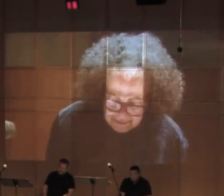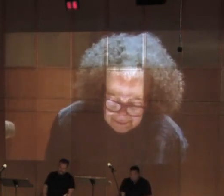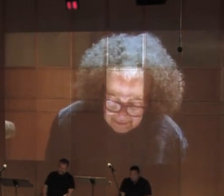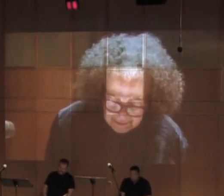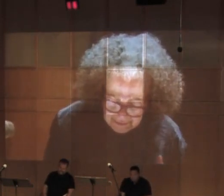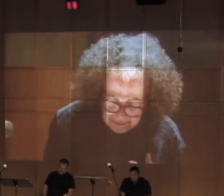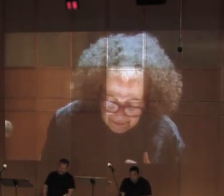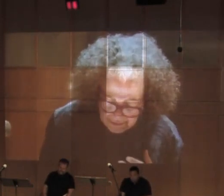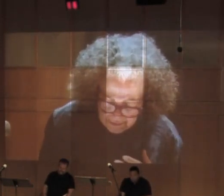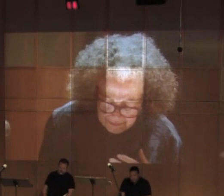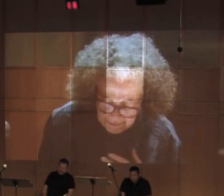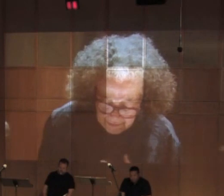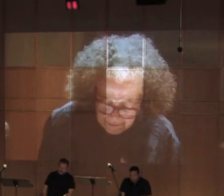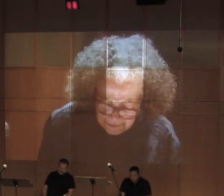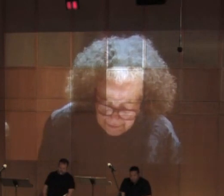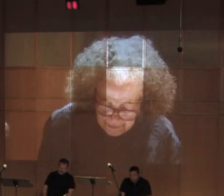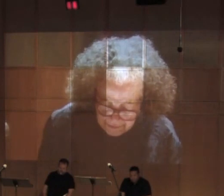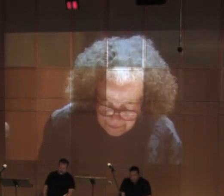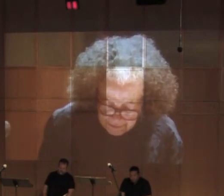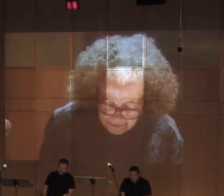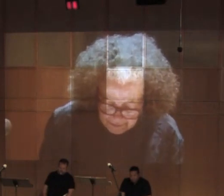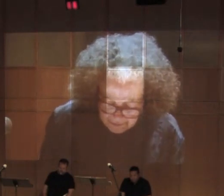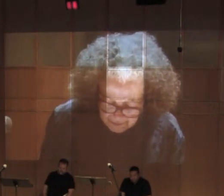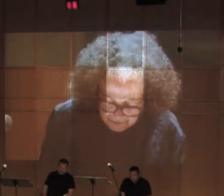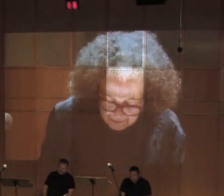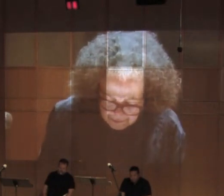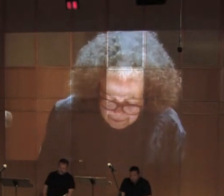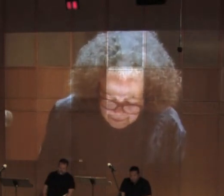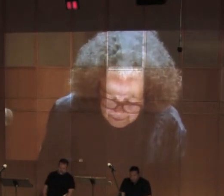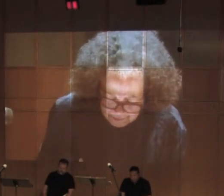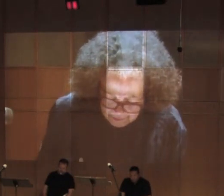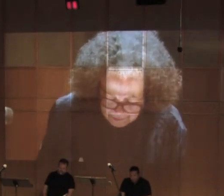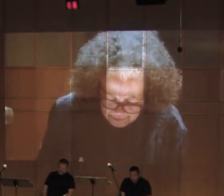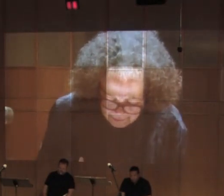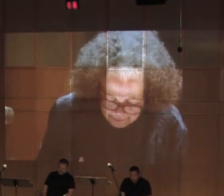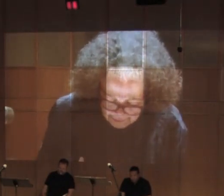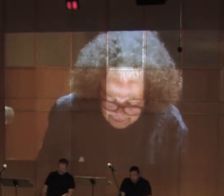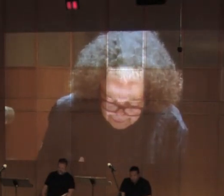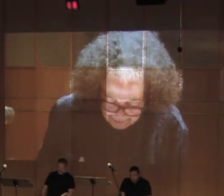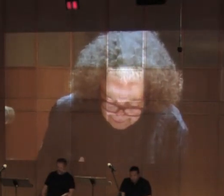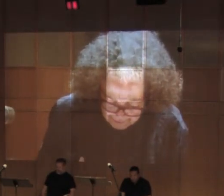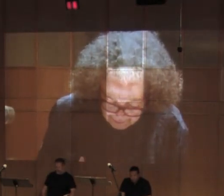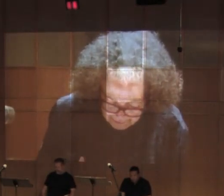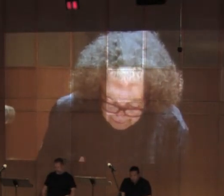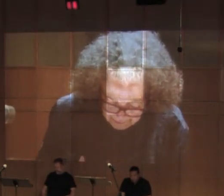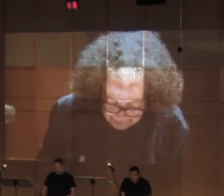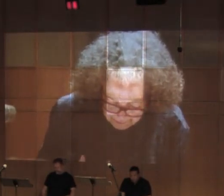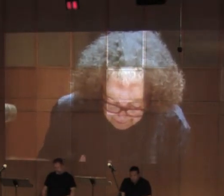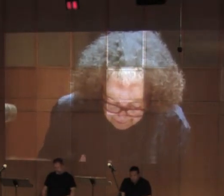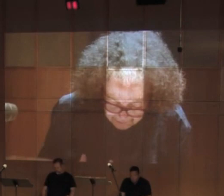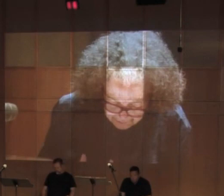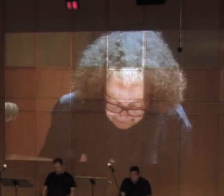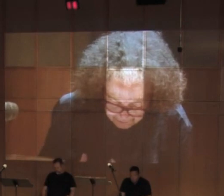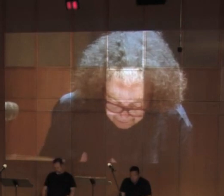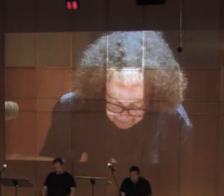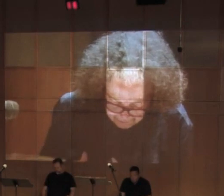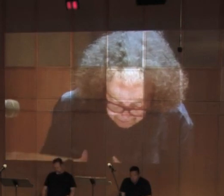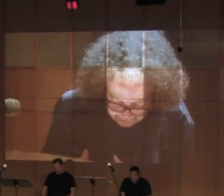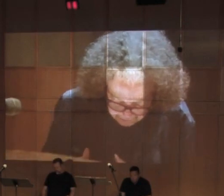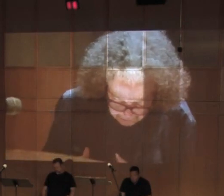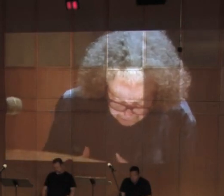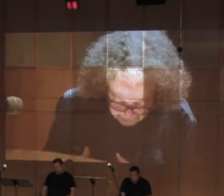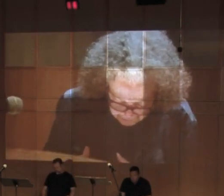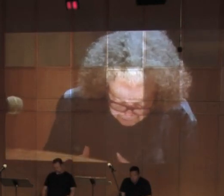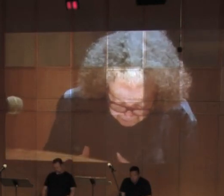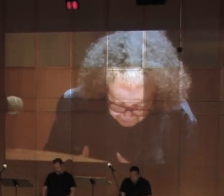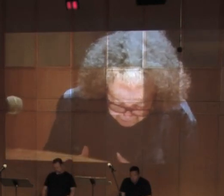mom Nora the youngest daughter looks up slowly looks at the oldest daughter who stops pause the